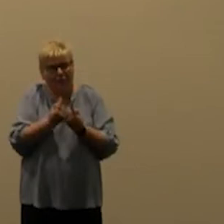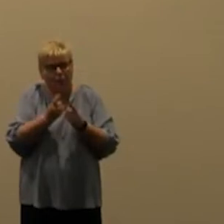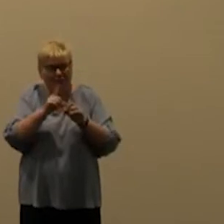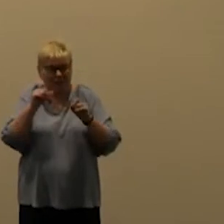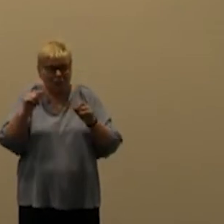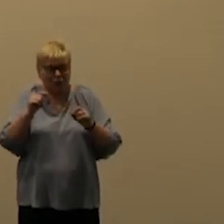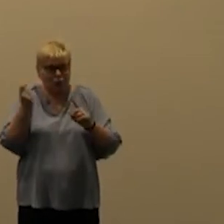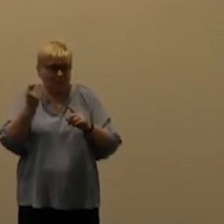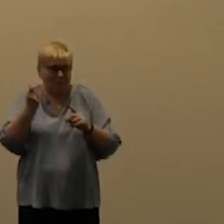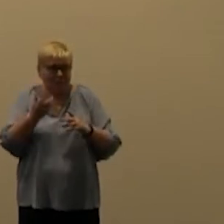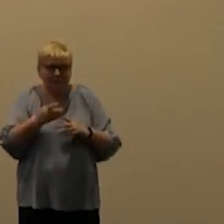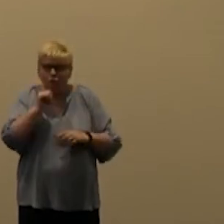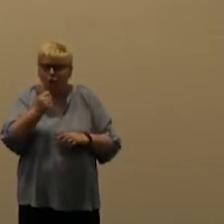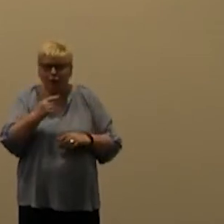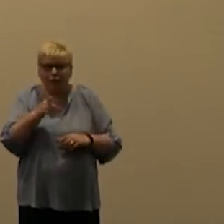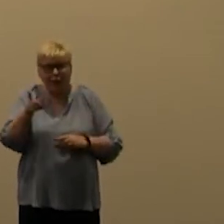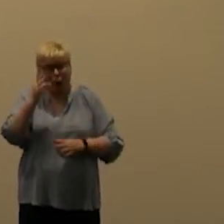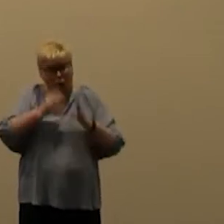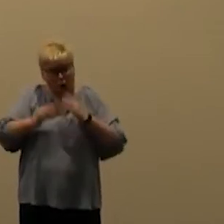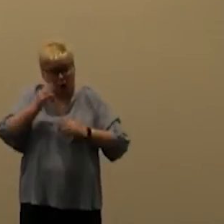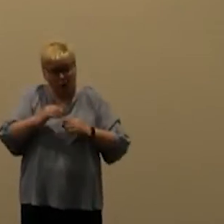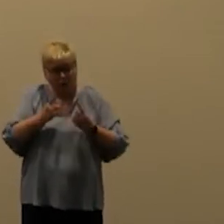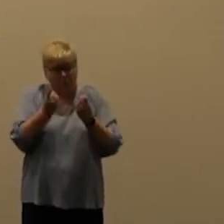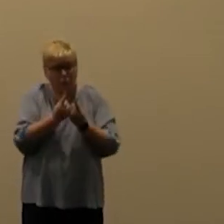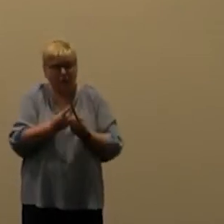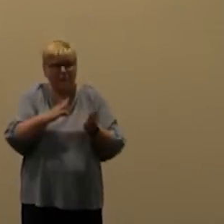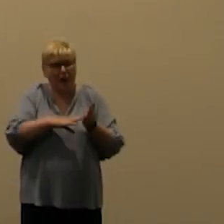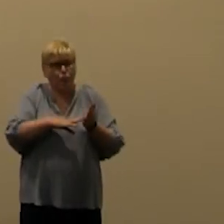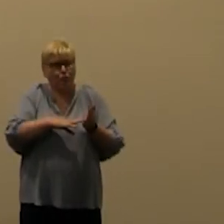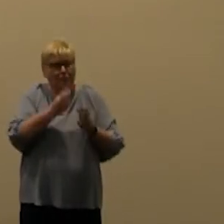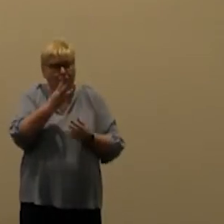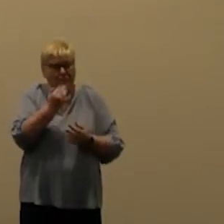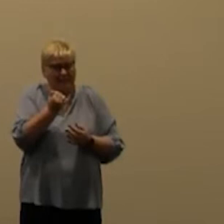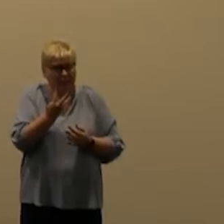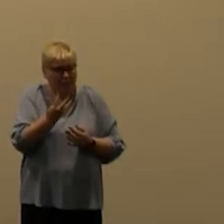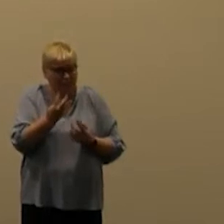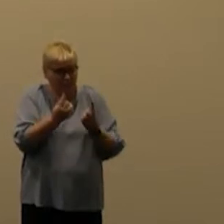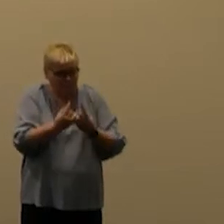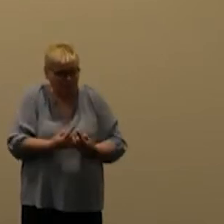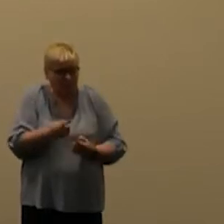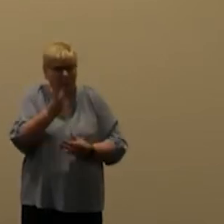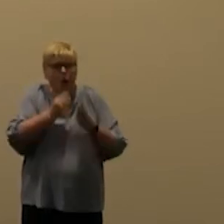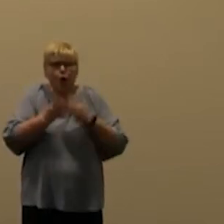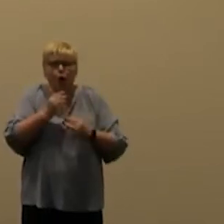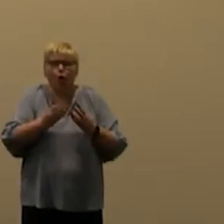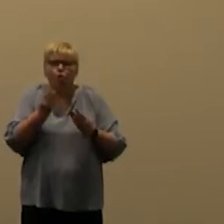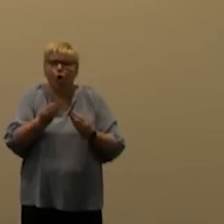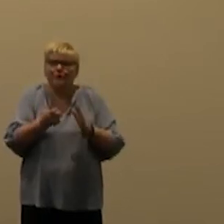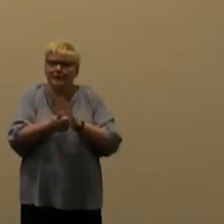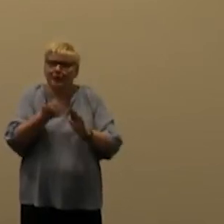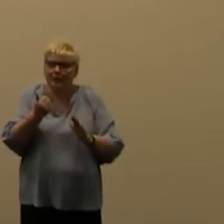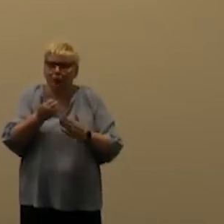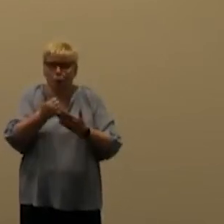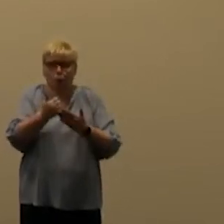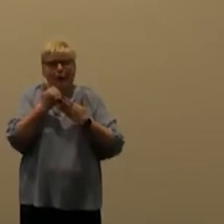champions is not only are they learning the products, the Microsoft 365 products, but they're learning soft skills to help tell